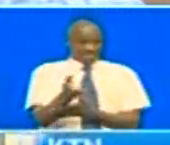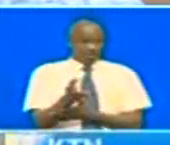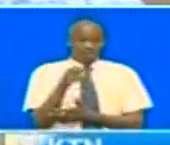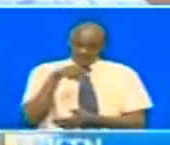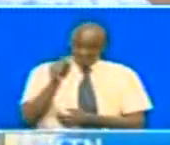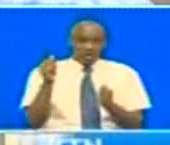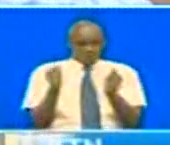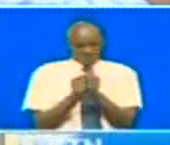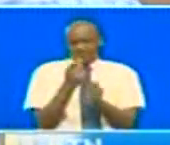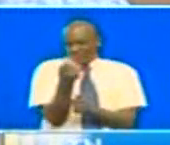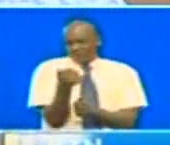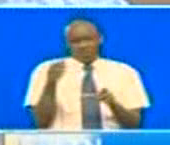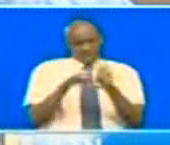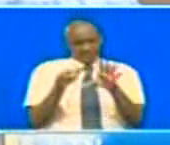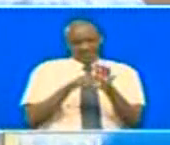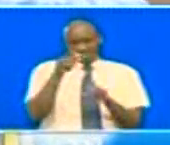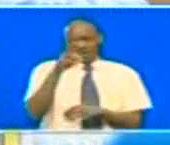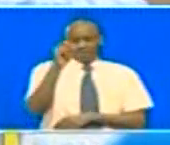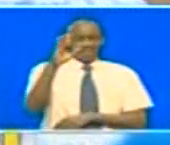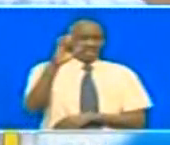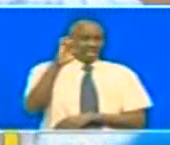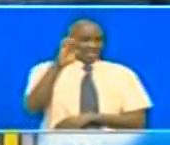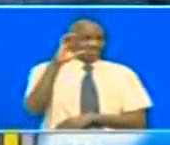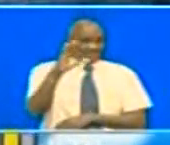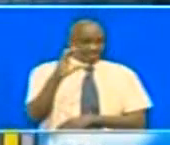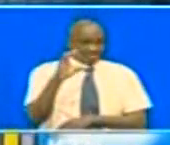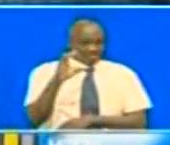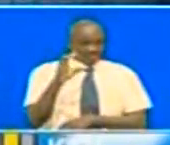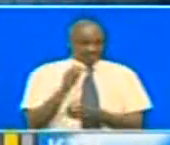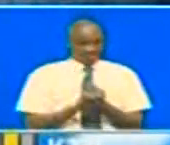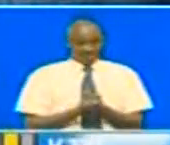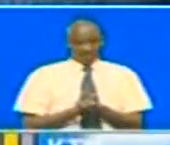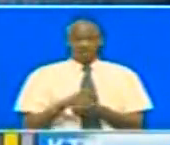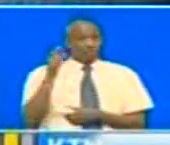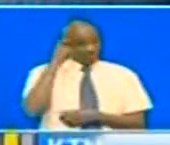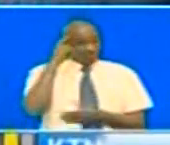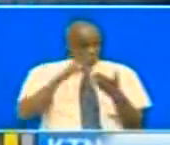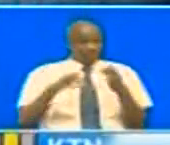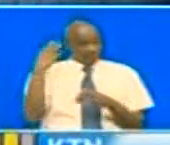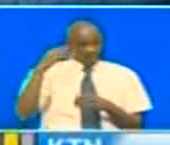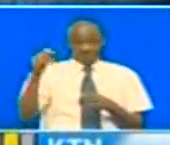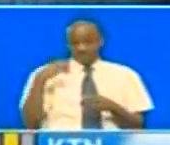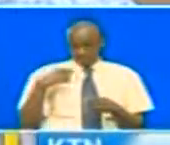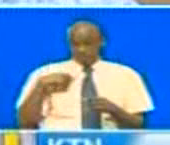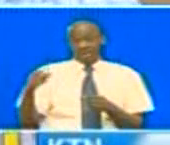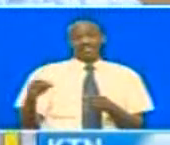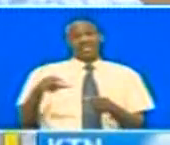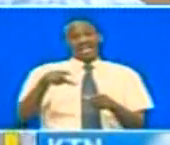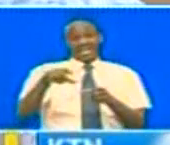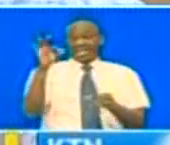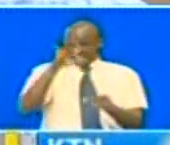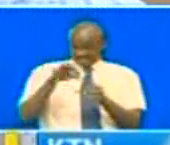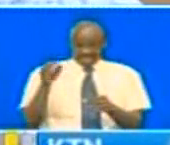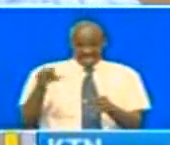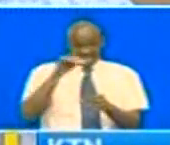together with a few members of NEC, because you'll recall that there were some people who were elected unopposed, and then there are